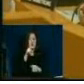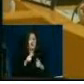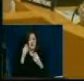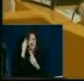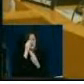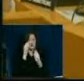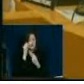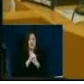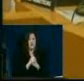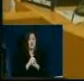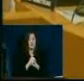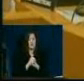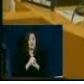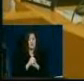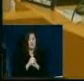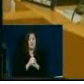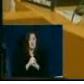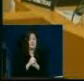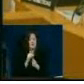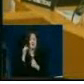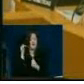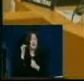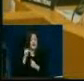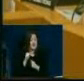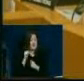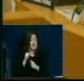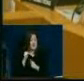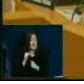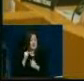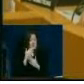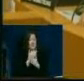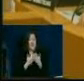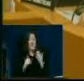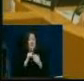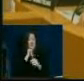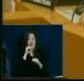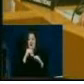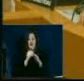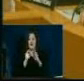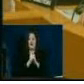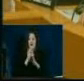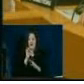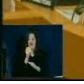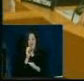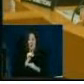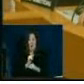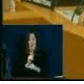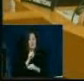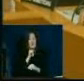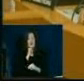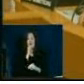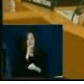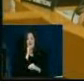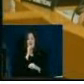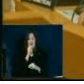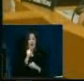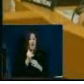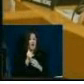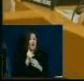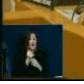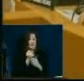consideration. This does, the thing not in legal form does not negate the